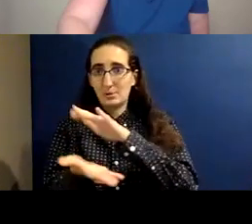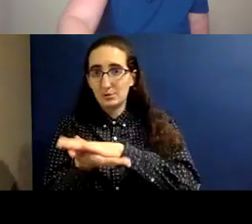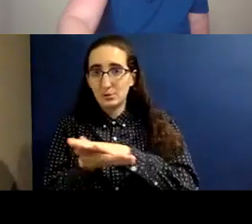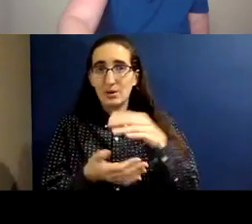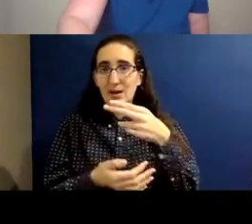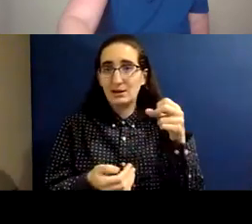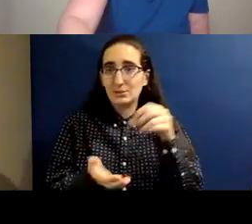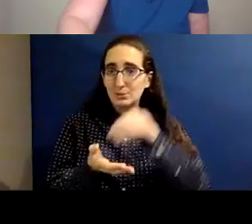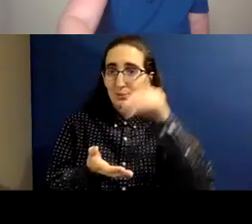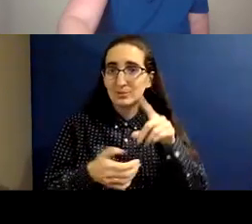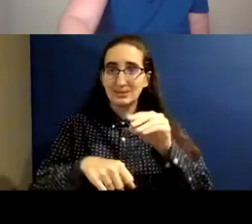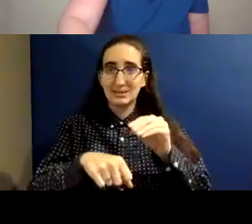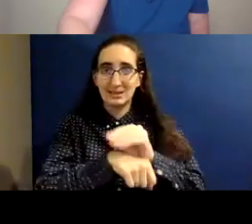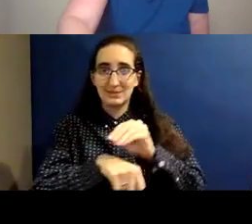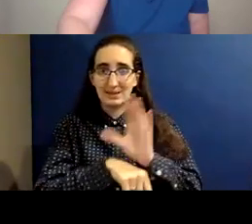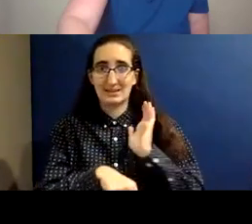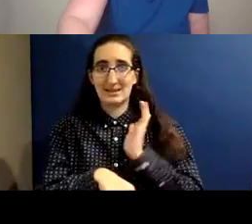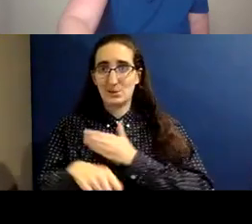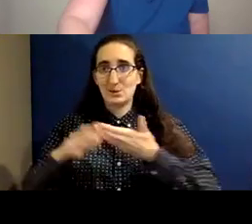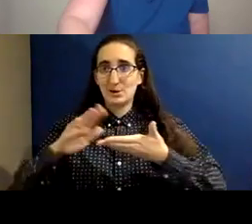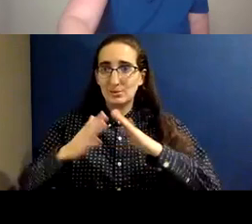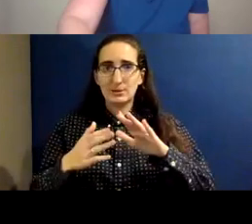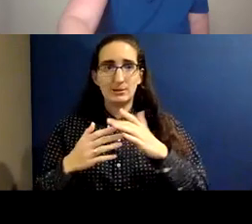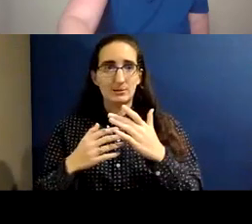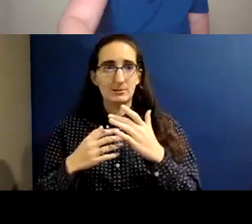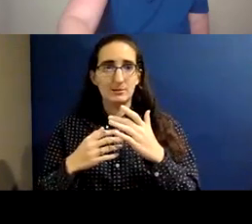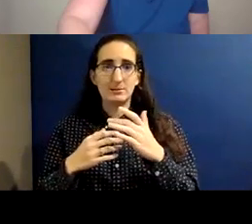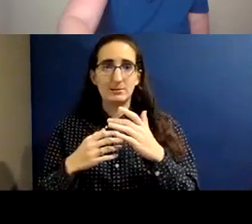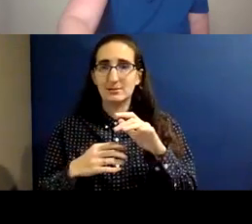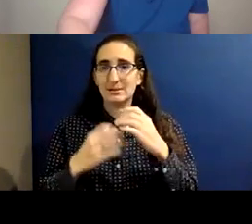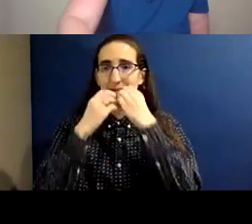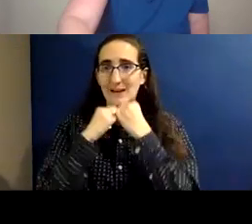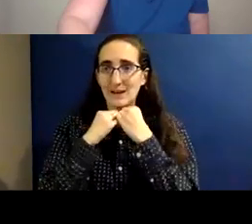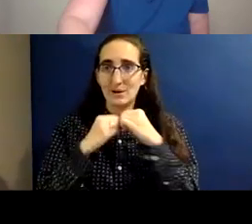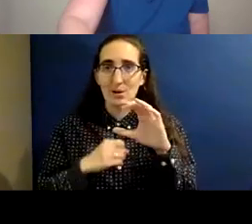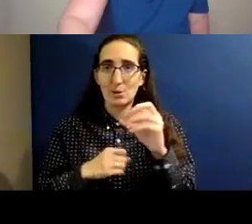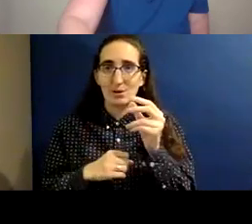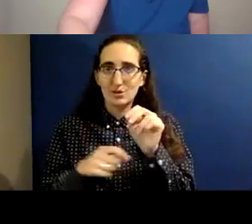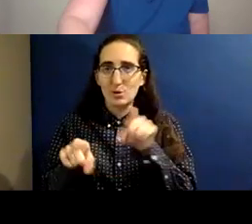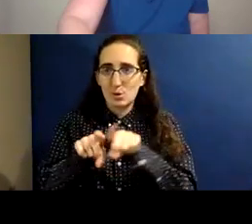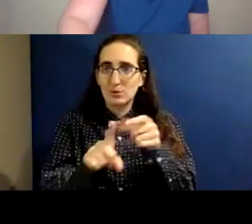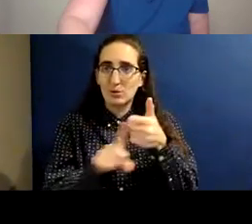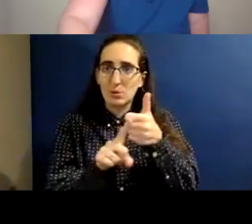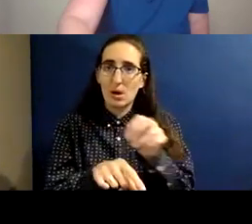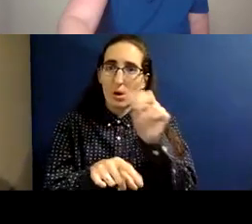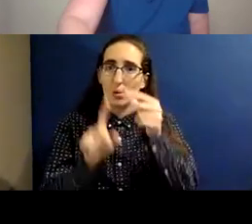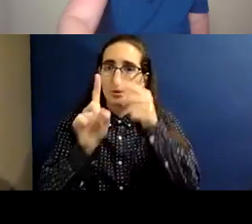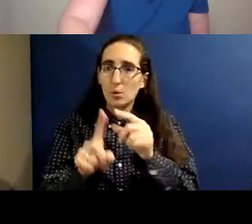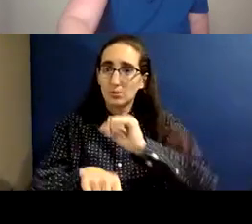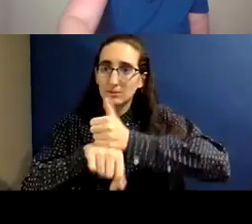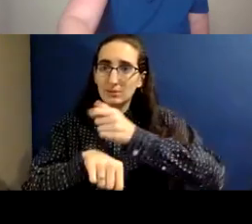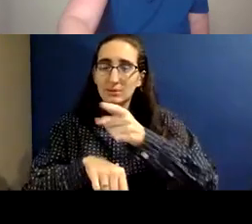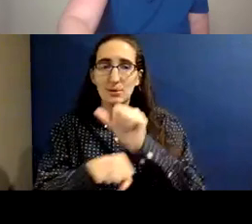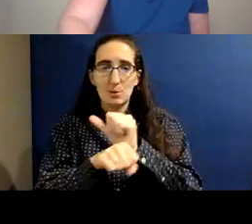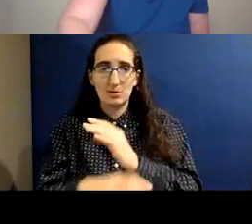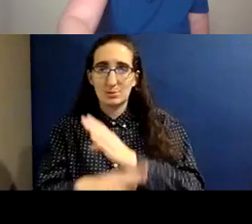students that advise our Communities That Care Coalition. And they also have goals of their own that they've set. They are working on